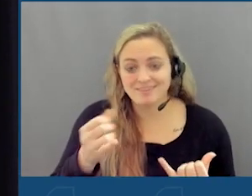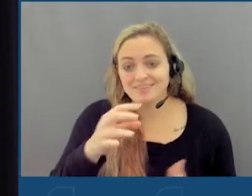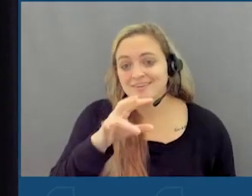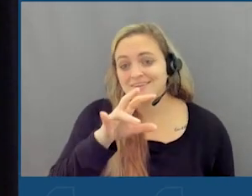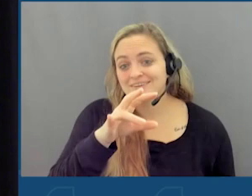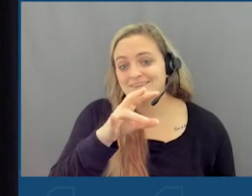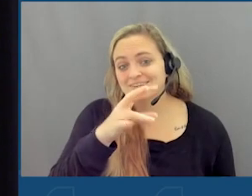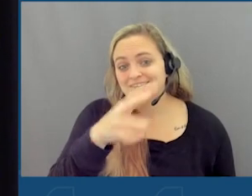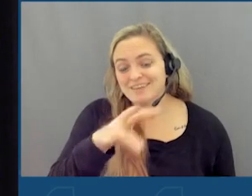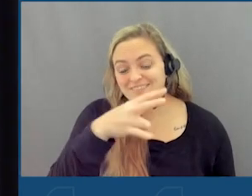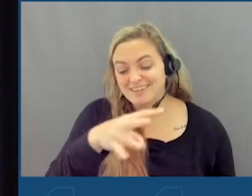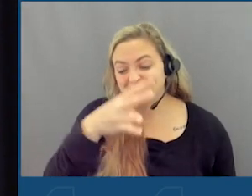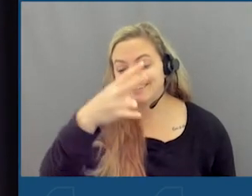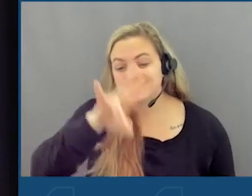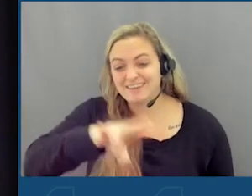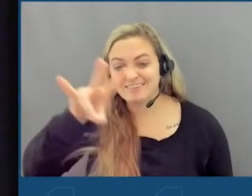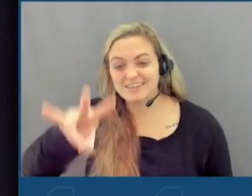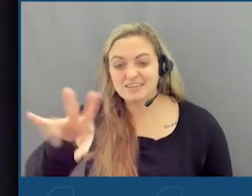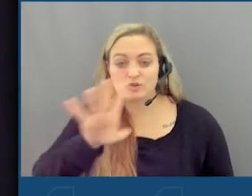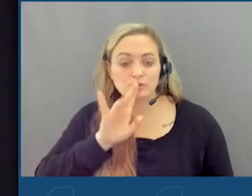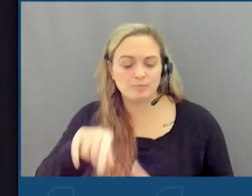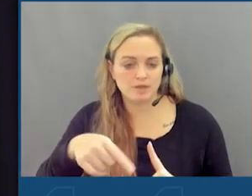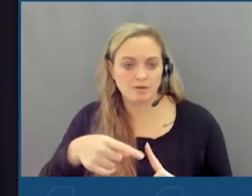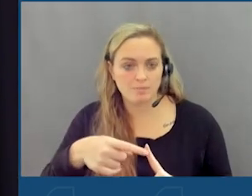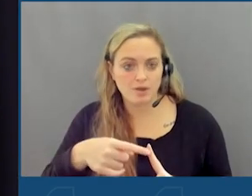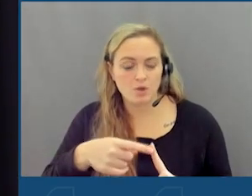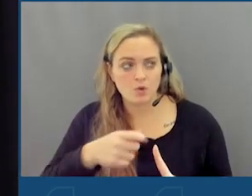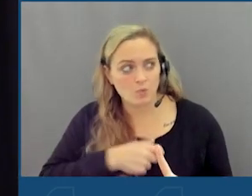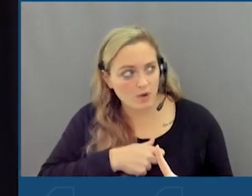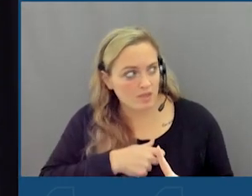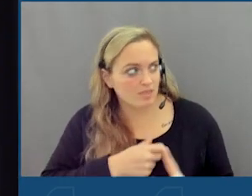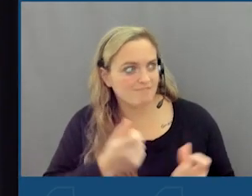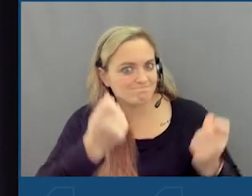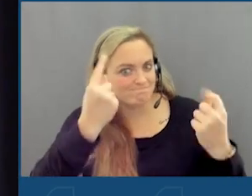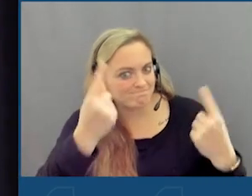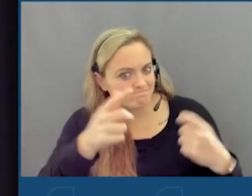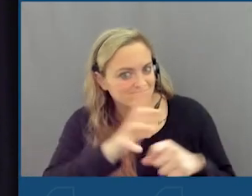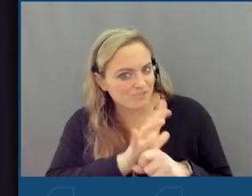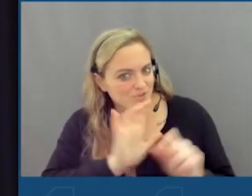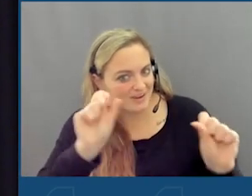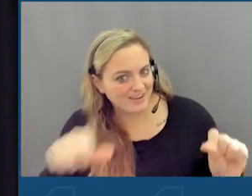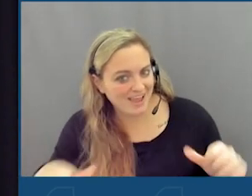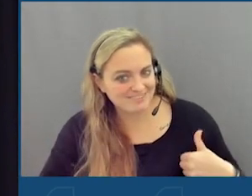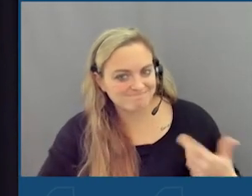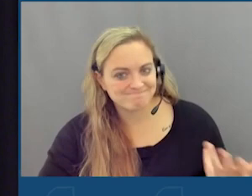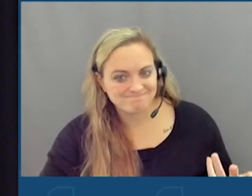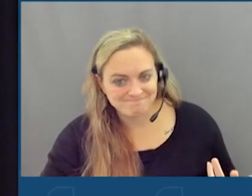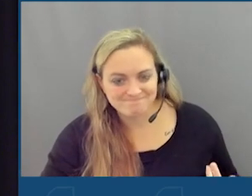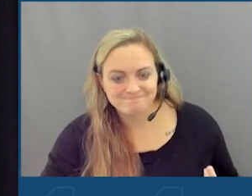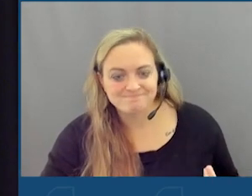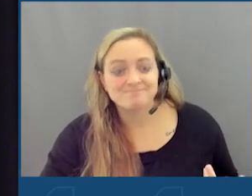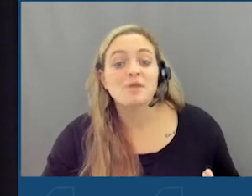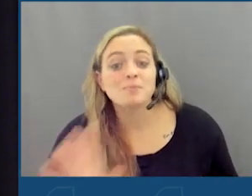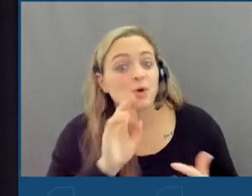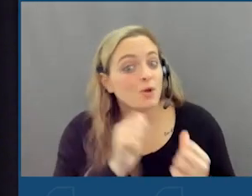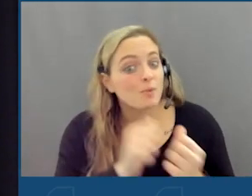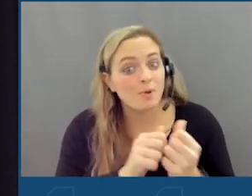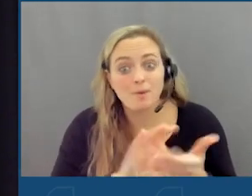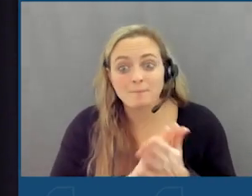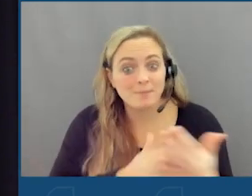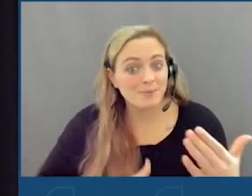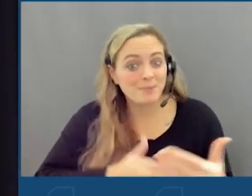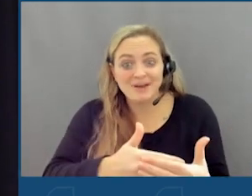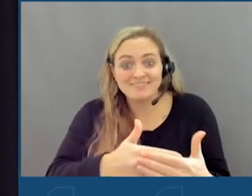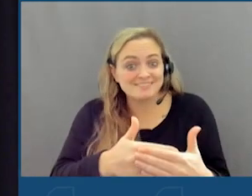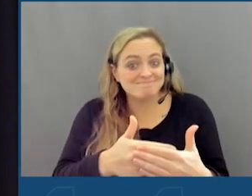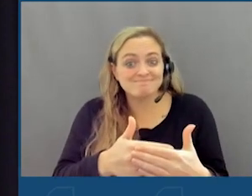1777, is able to speak with the authority that I can. I'm talking about the perils of pregnancy and